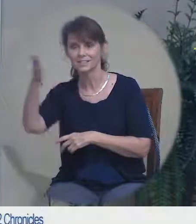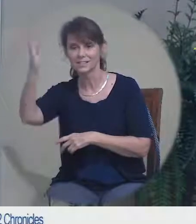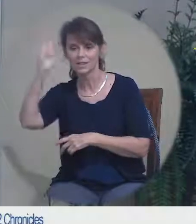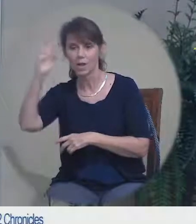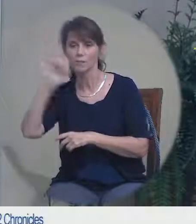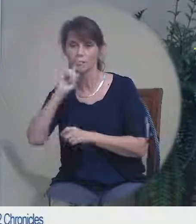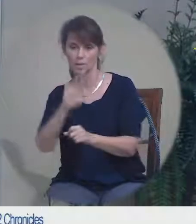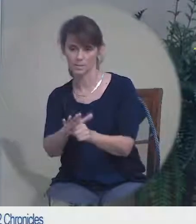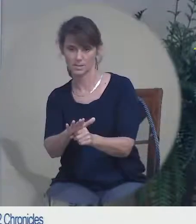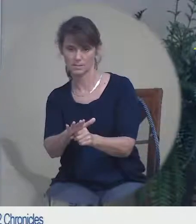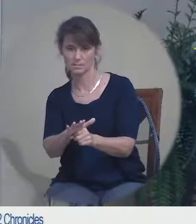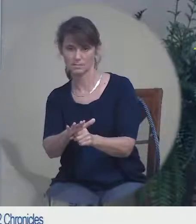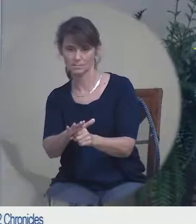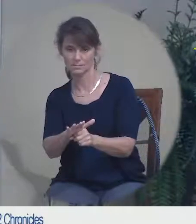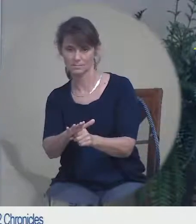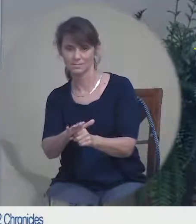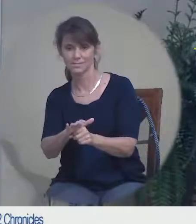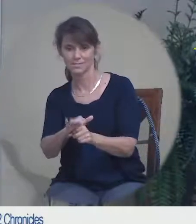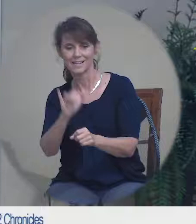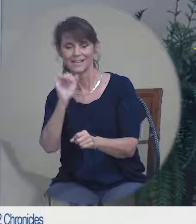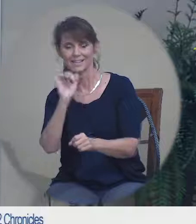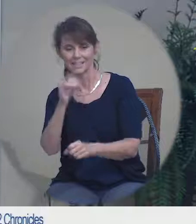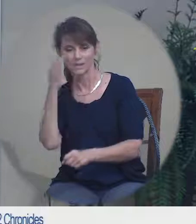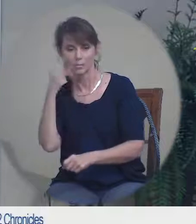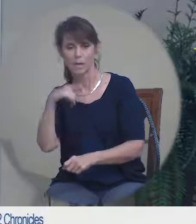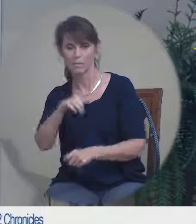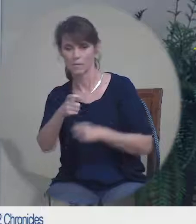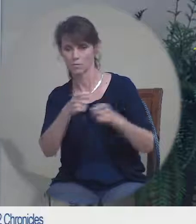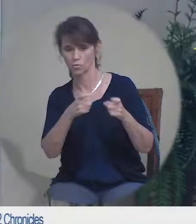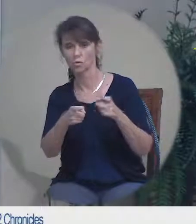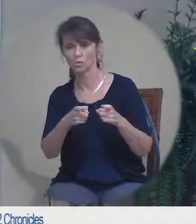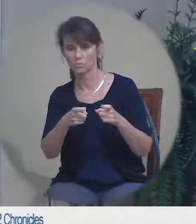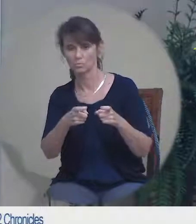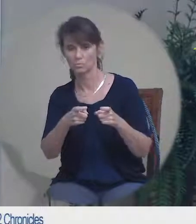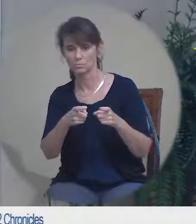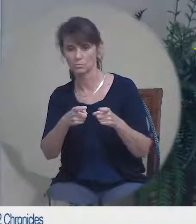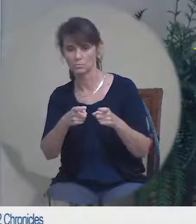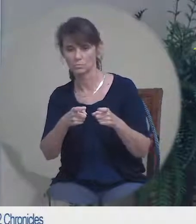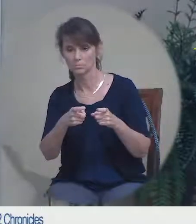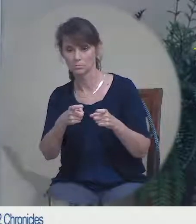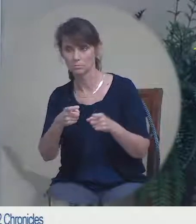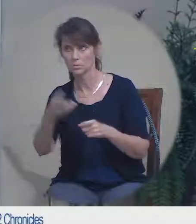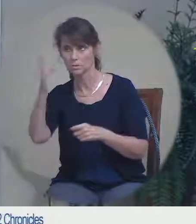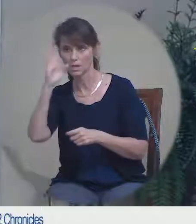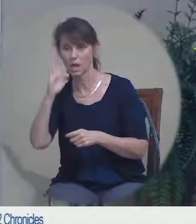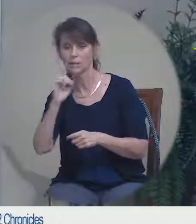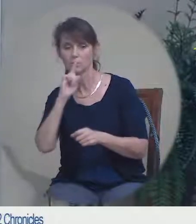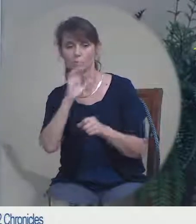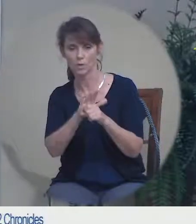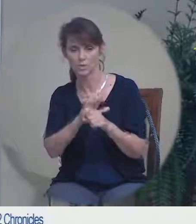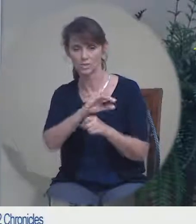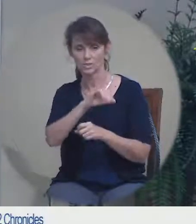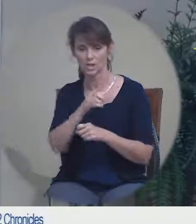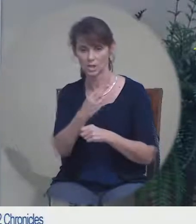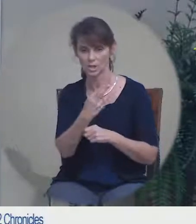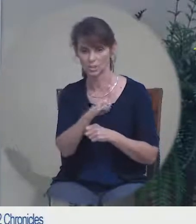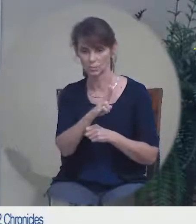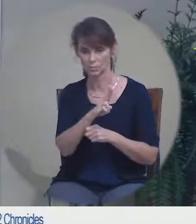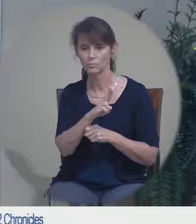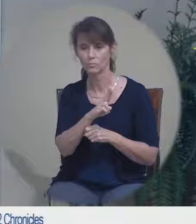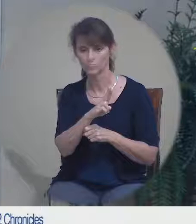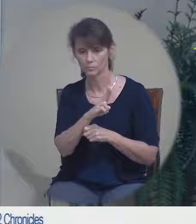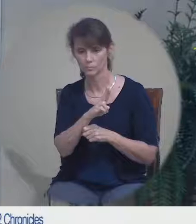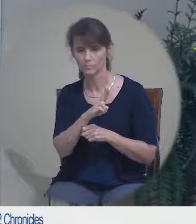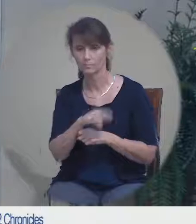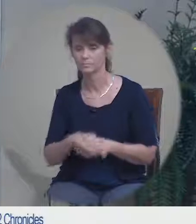all was in answer to God's promise to Jehu. The second thing I want us to look